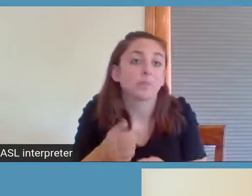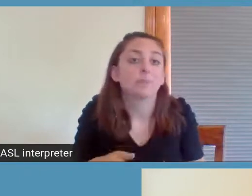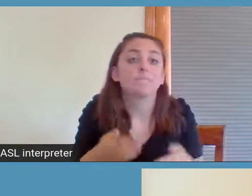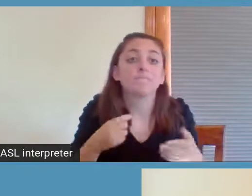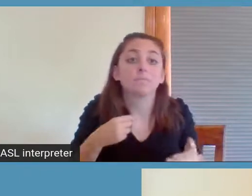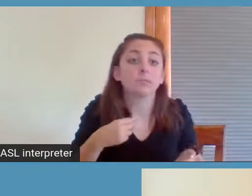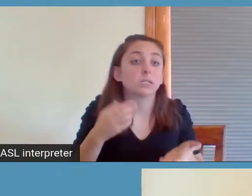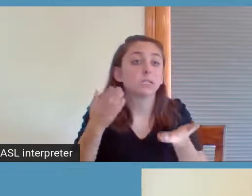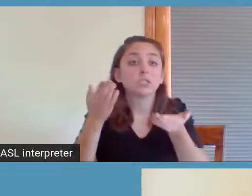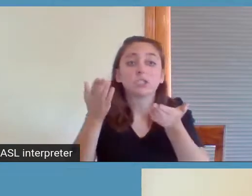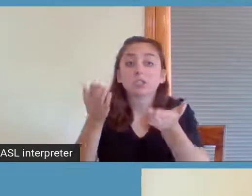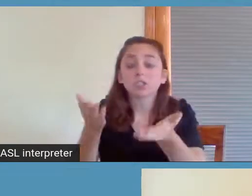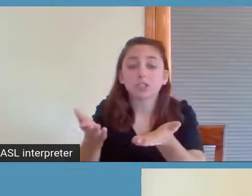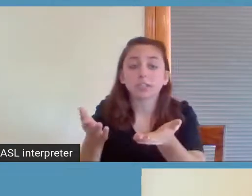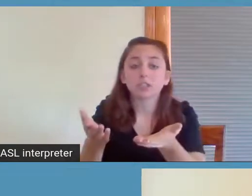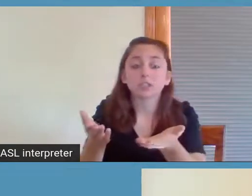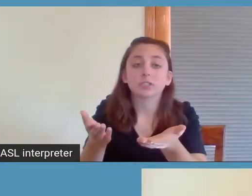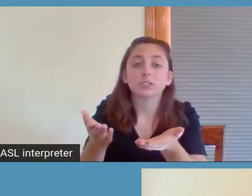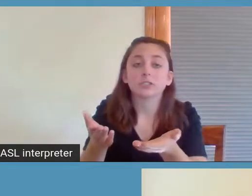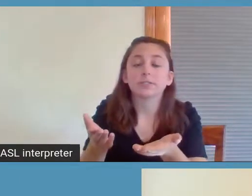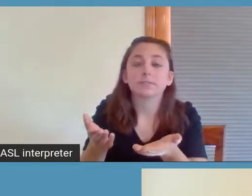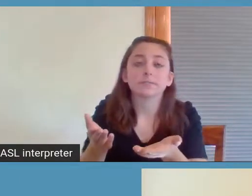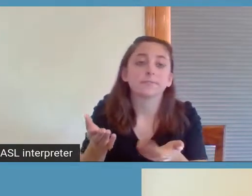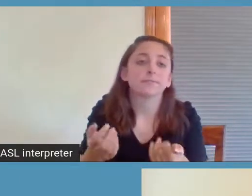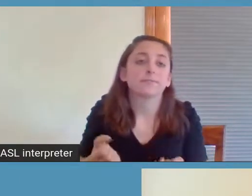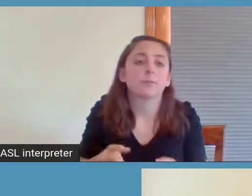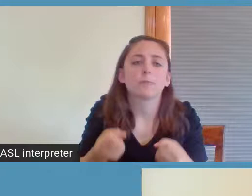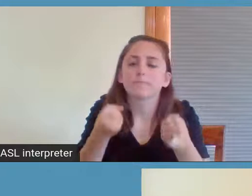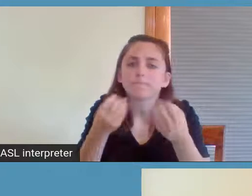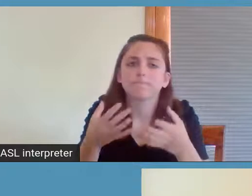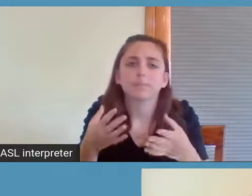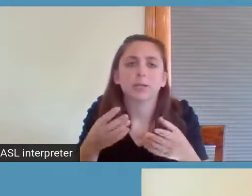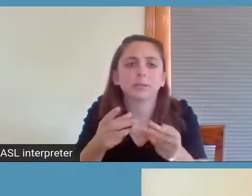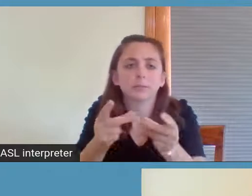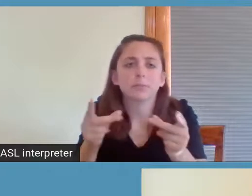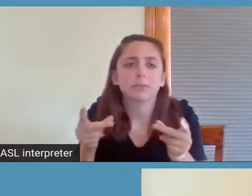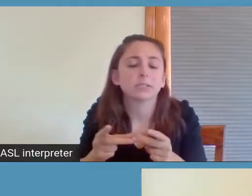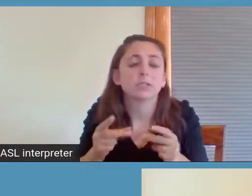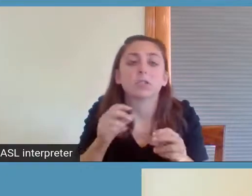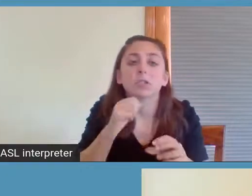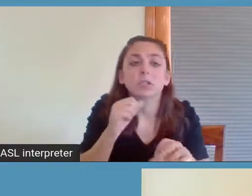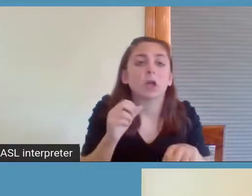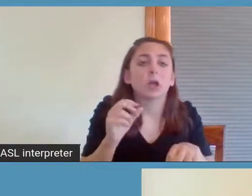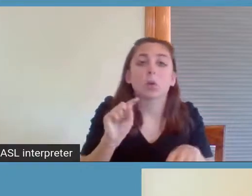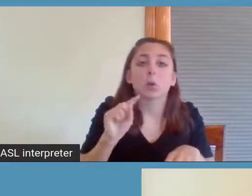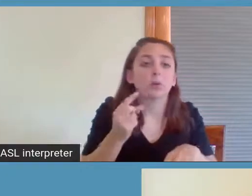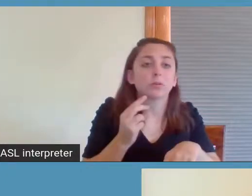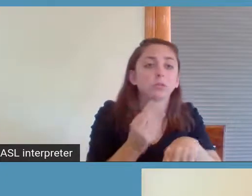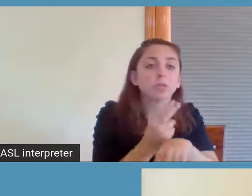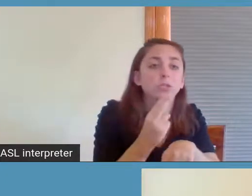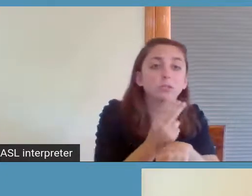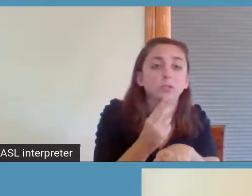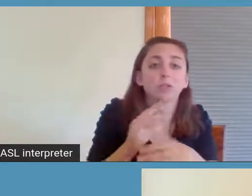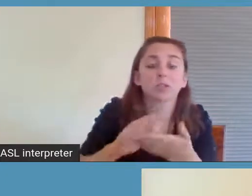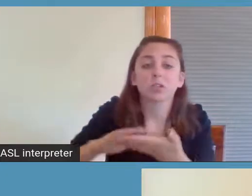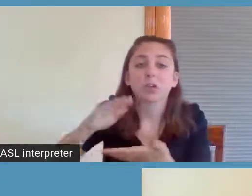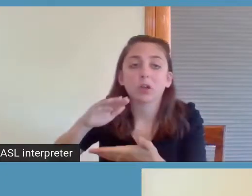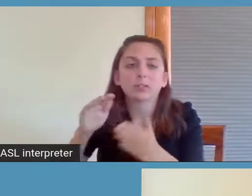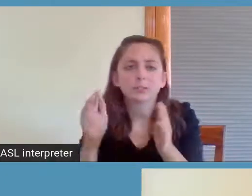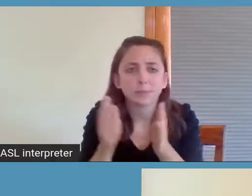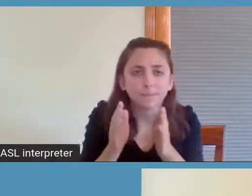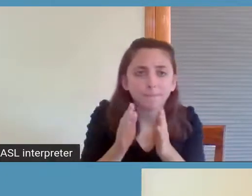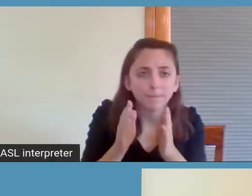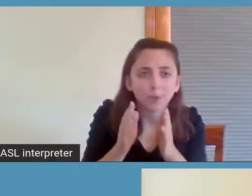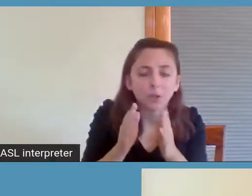for a lot of places, not just for you know, universities and colleges and stuff, but even, you know, smaller institutions, is to